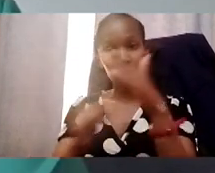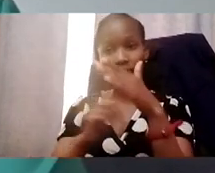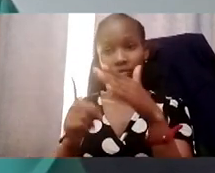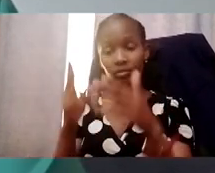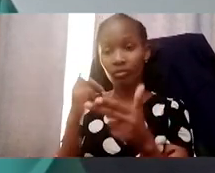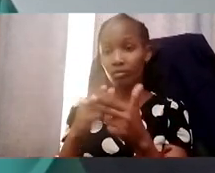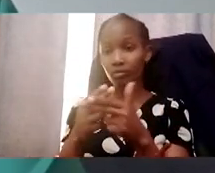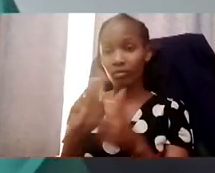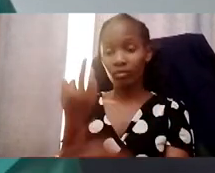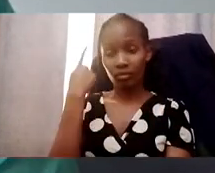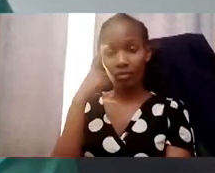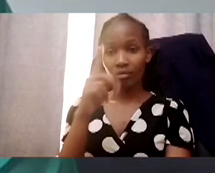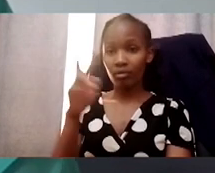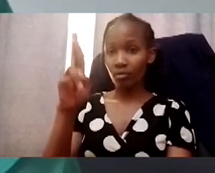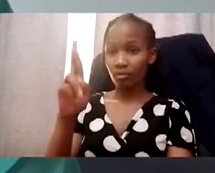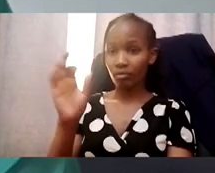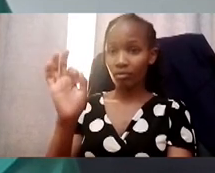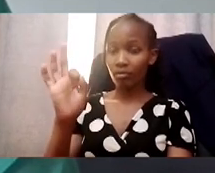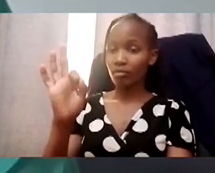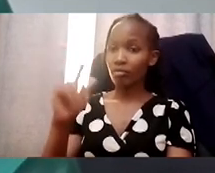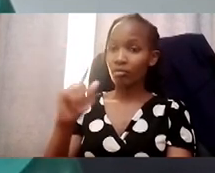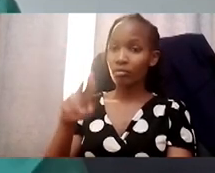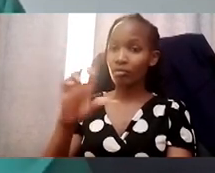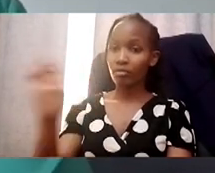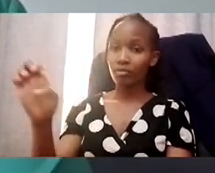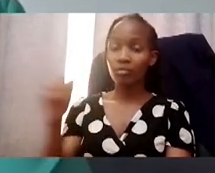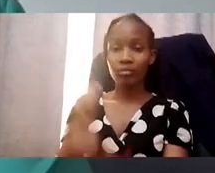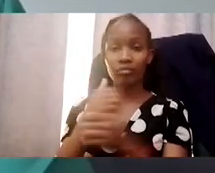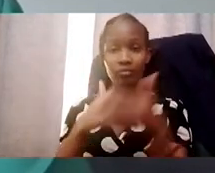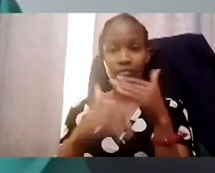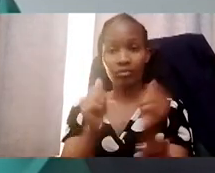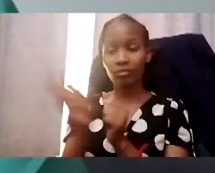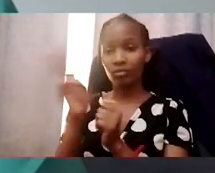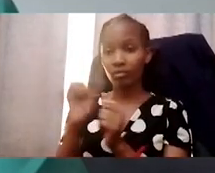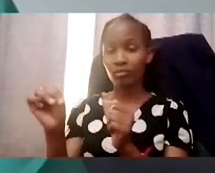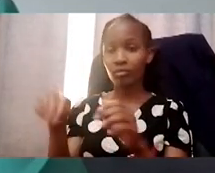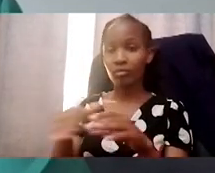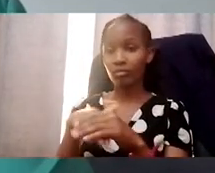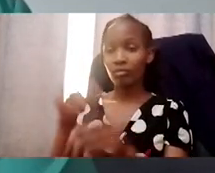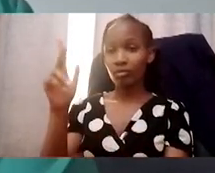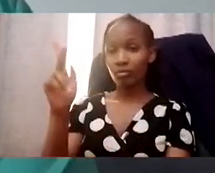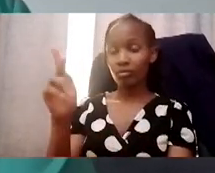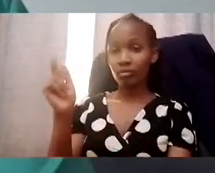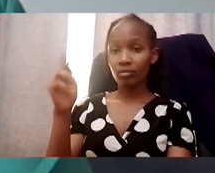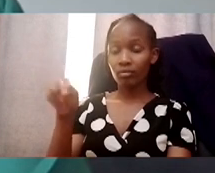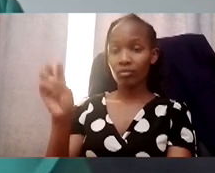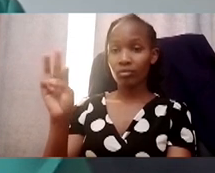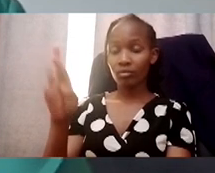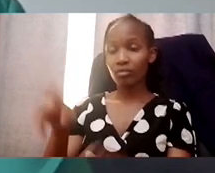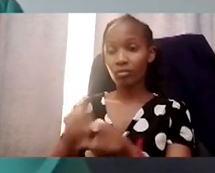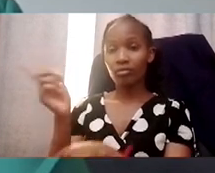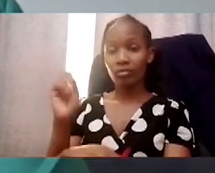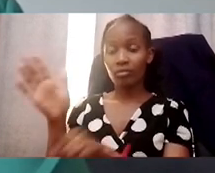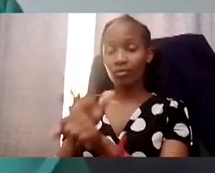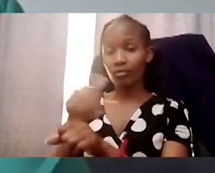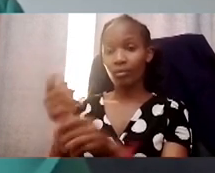Affairs Secretariat, and we work very closely with them in Dadaab, in Kakuma, and in Nairobi as well, and in many other places where